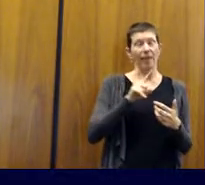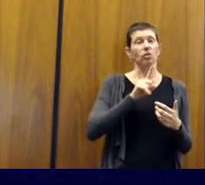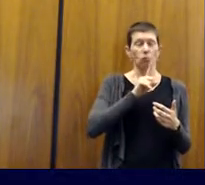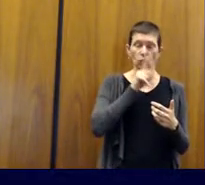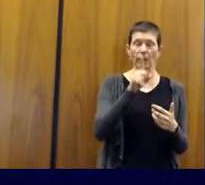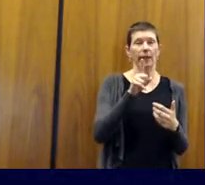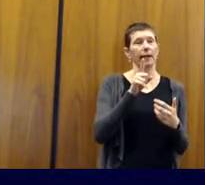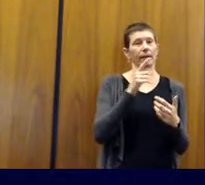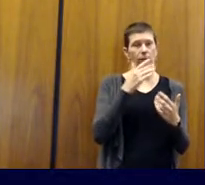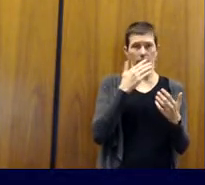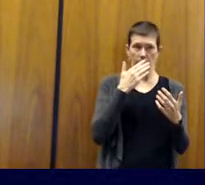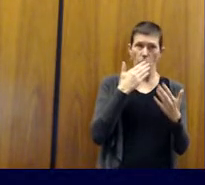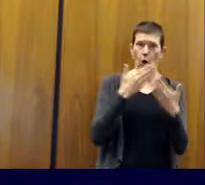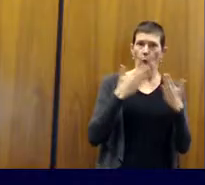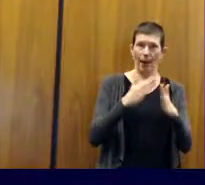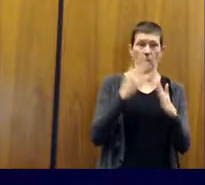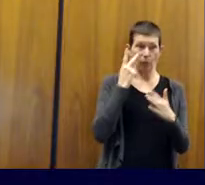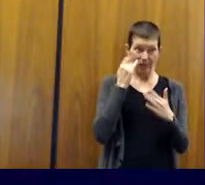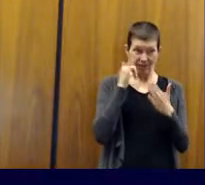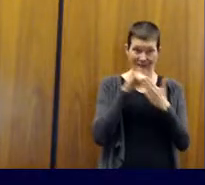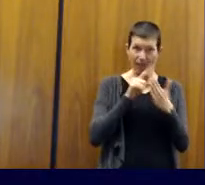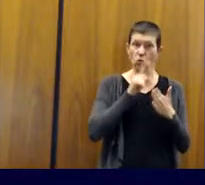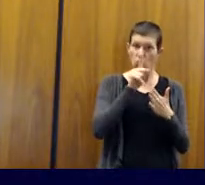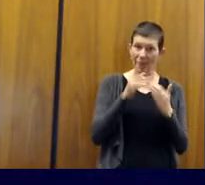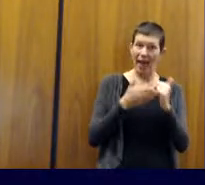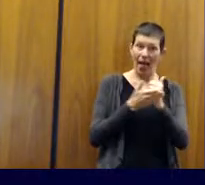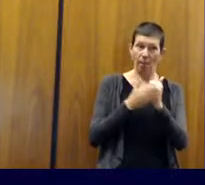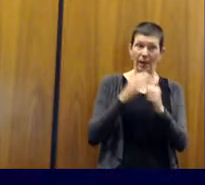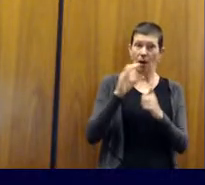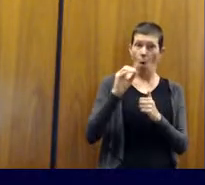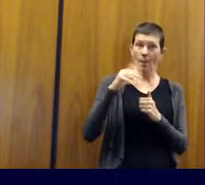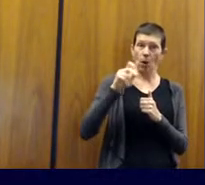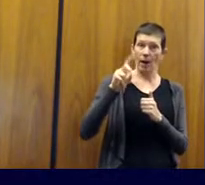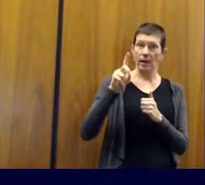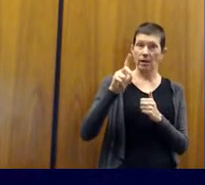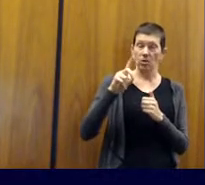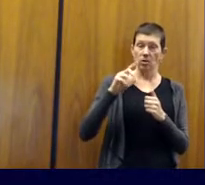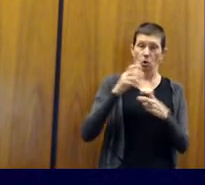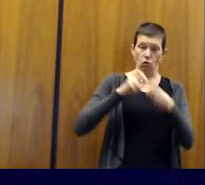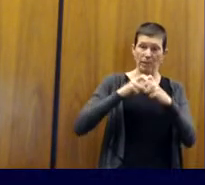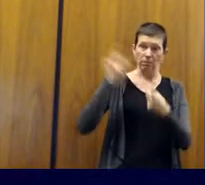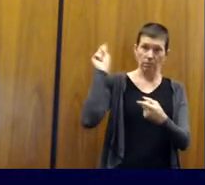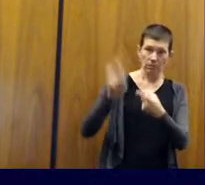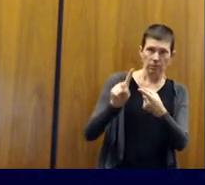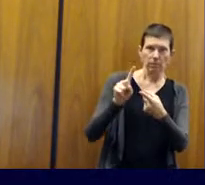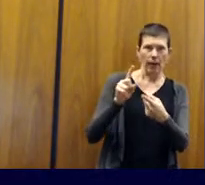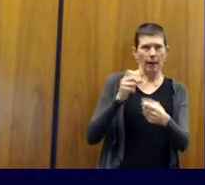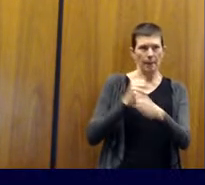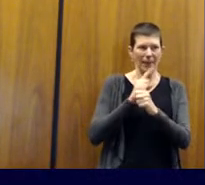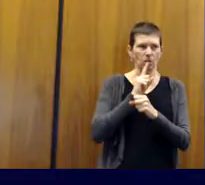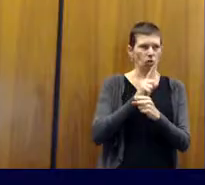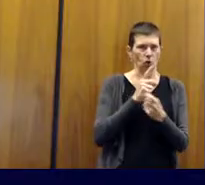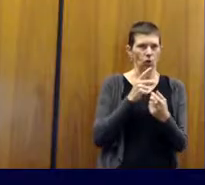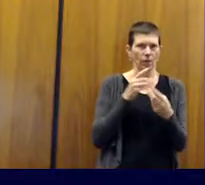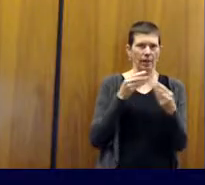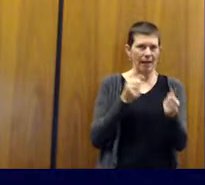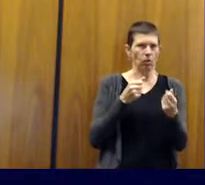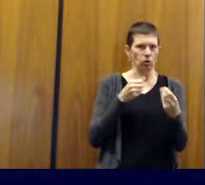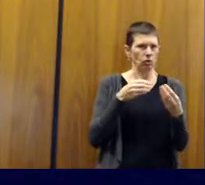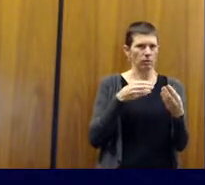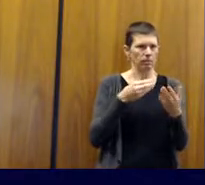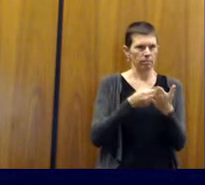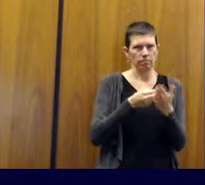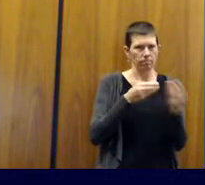to see if this is making a dent in the opioid crisis and making citizens of our county safer. Would there be a